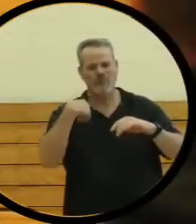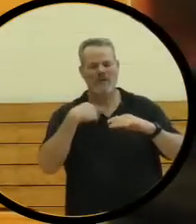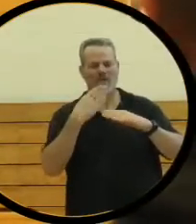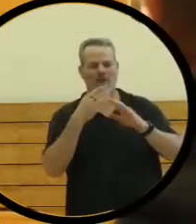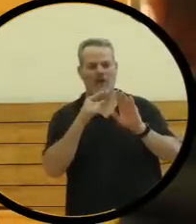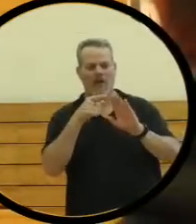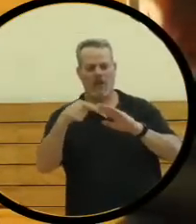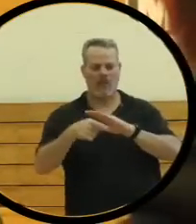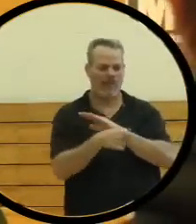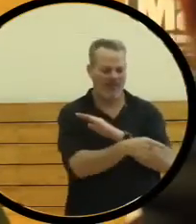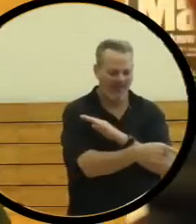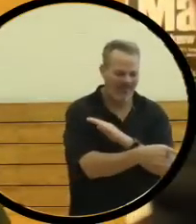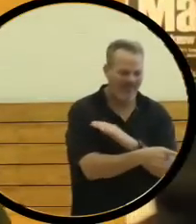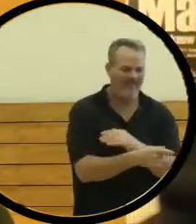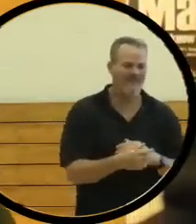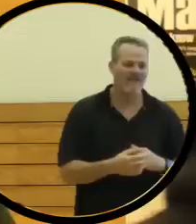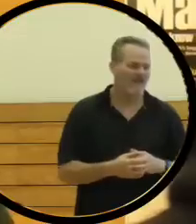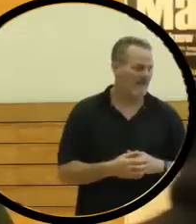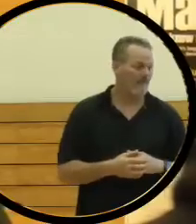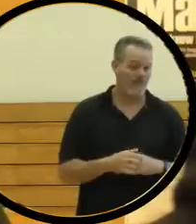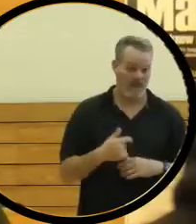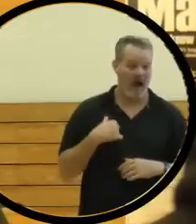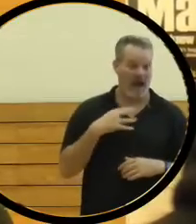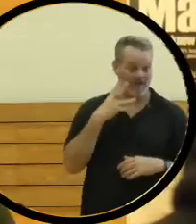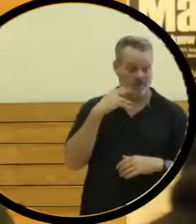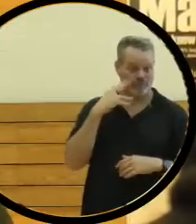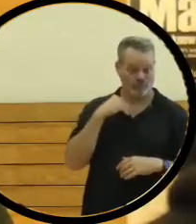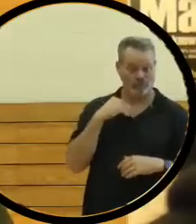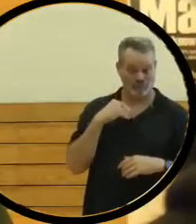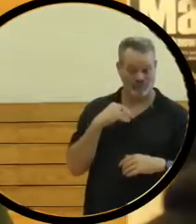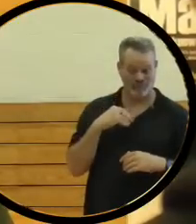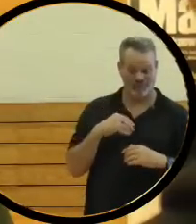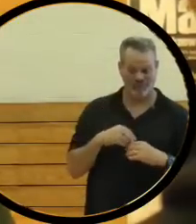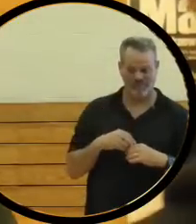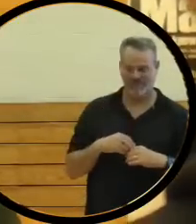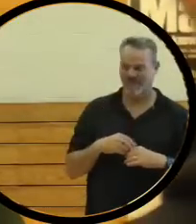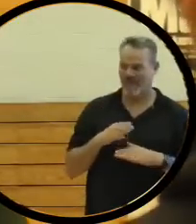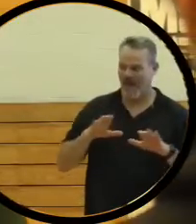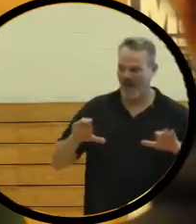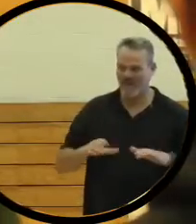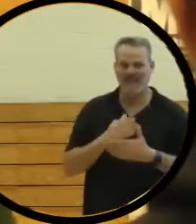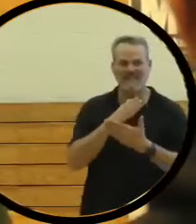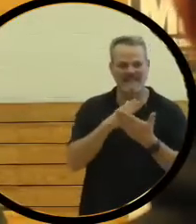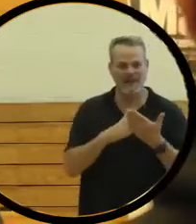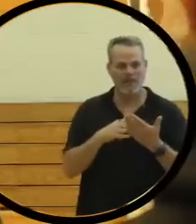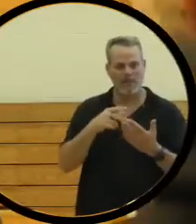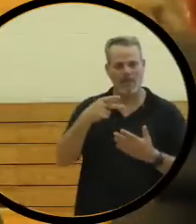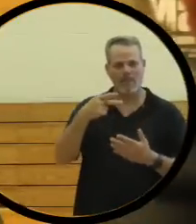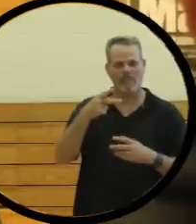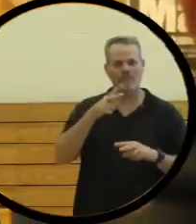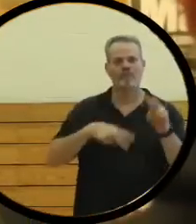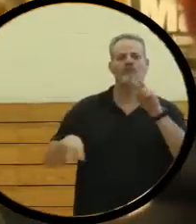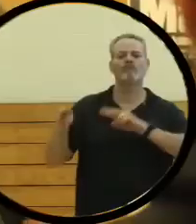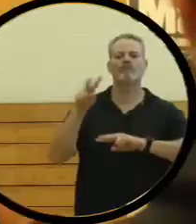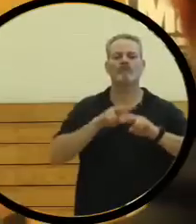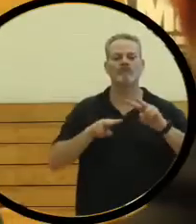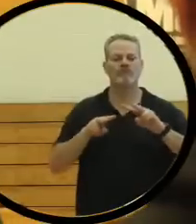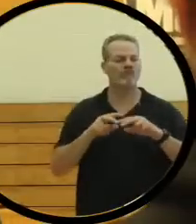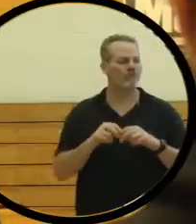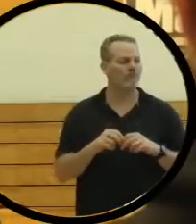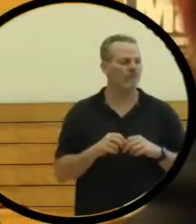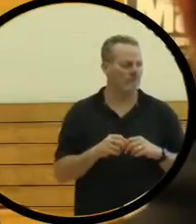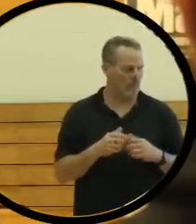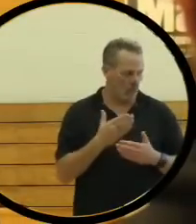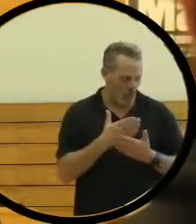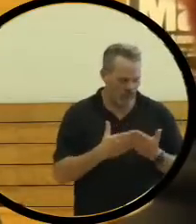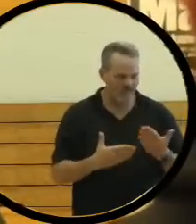But the topography in there, and I've been in there and I've done some profiles across the lava flow. There